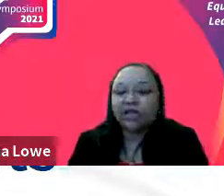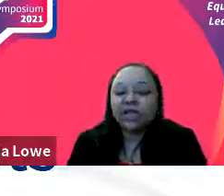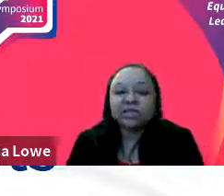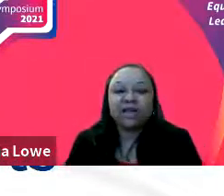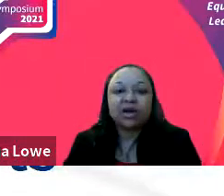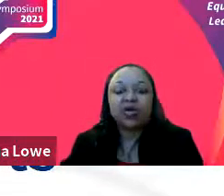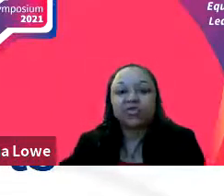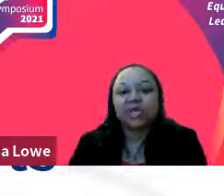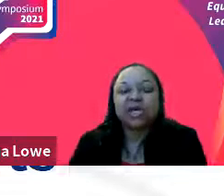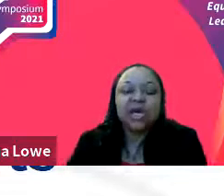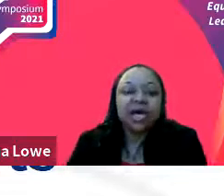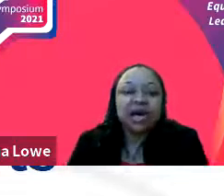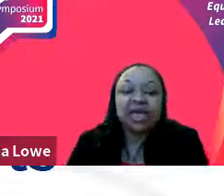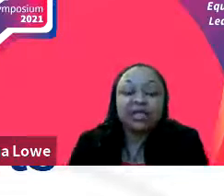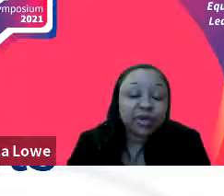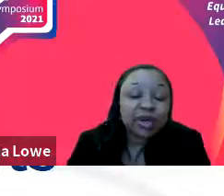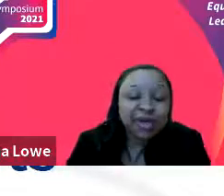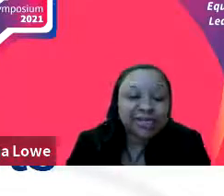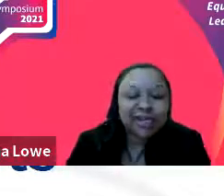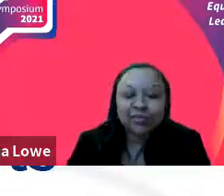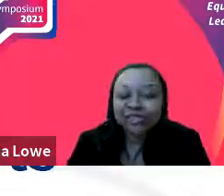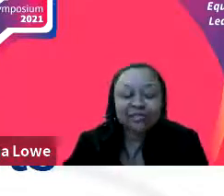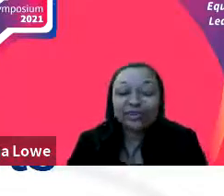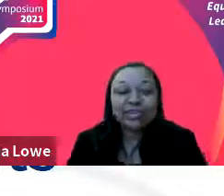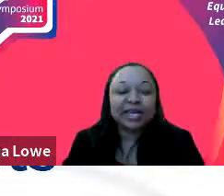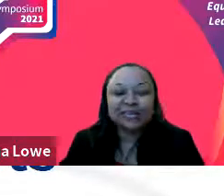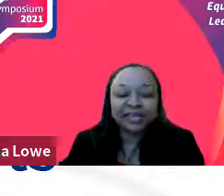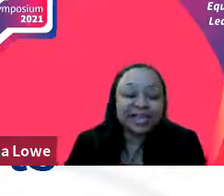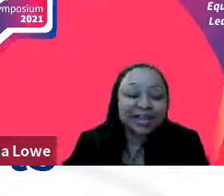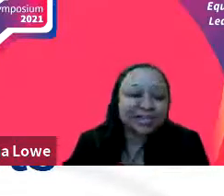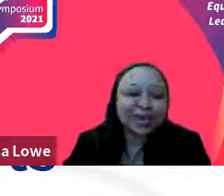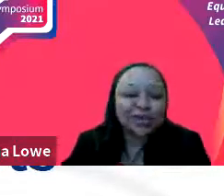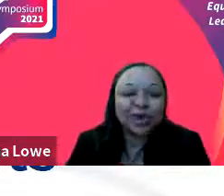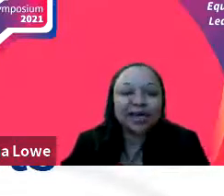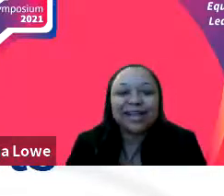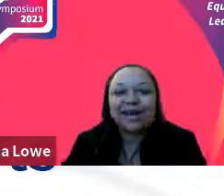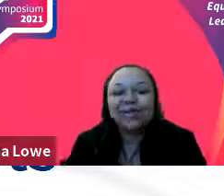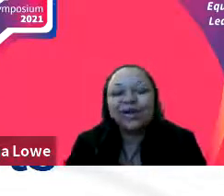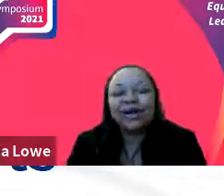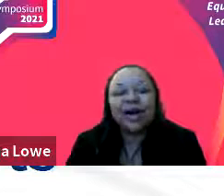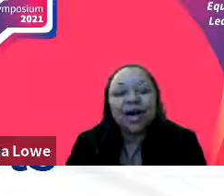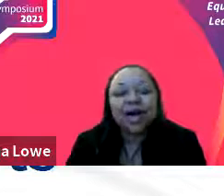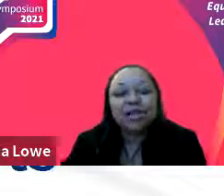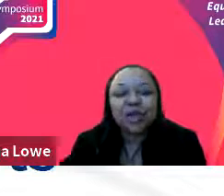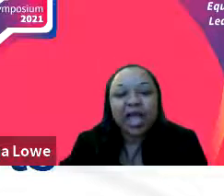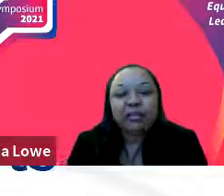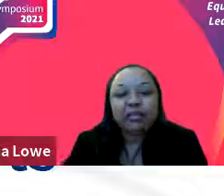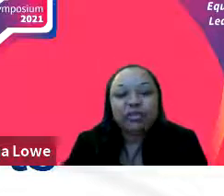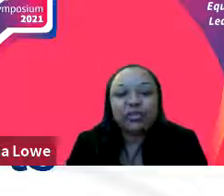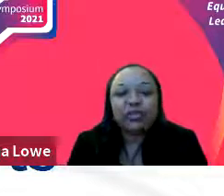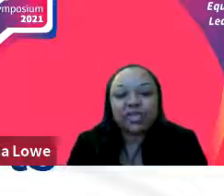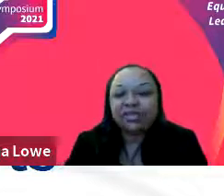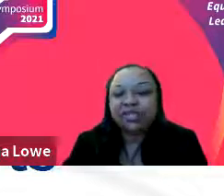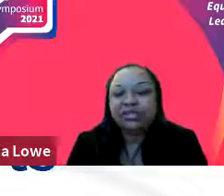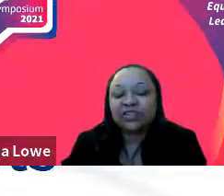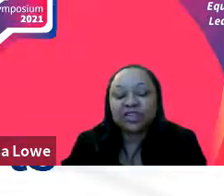these areas. Hopefully in 2019, which feels like it was eons ago now, you were able